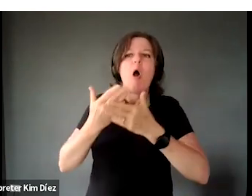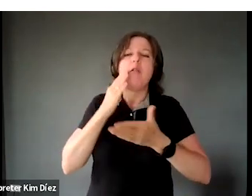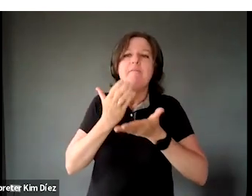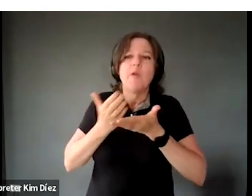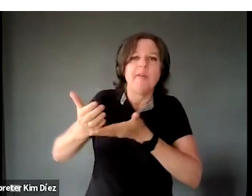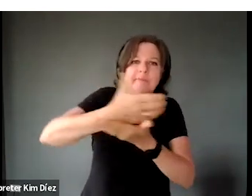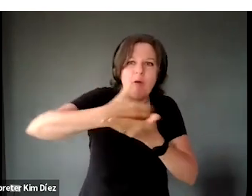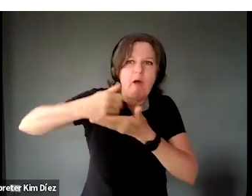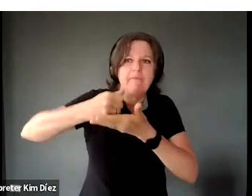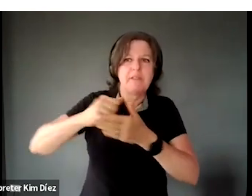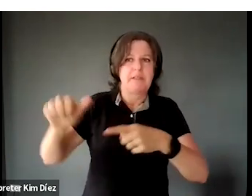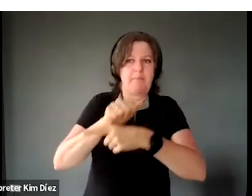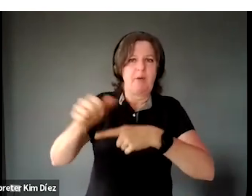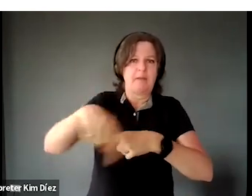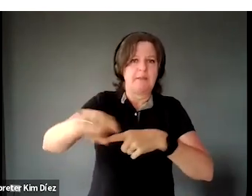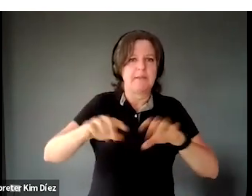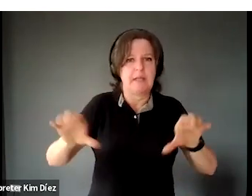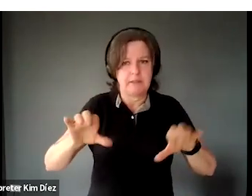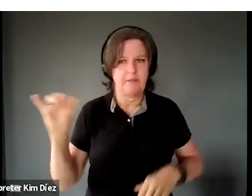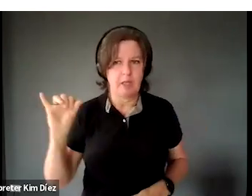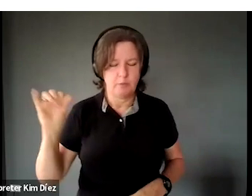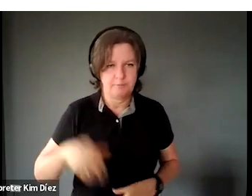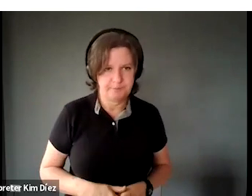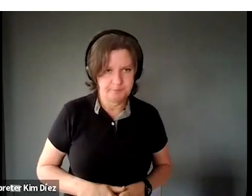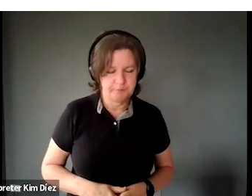be a better reflection of all of the